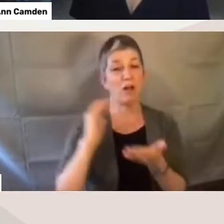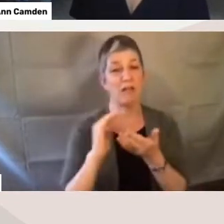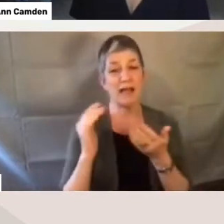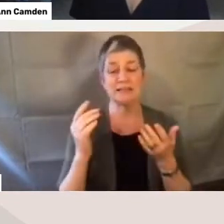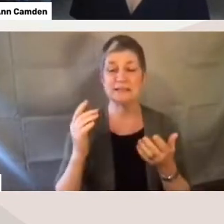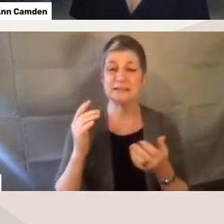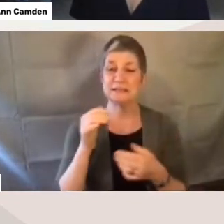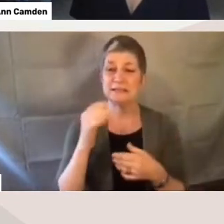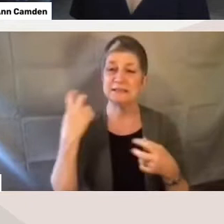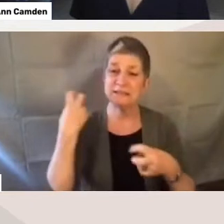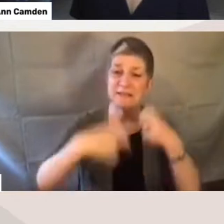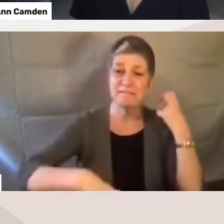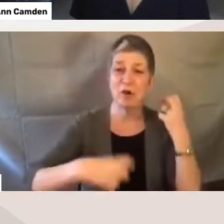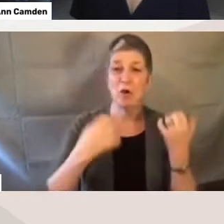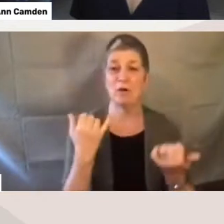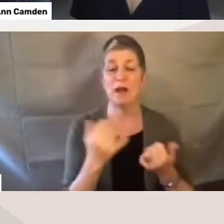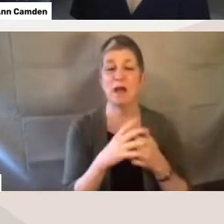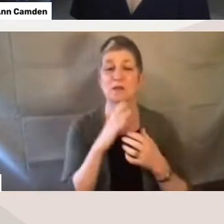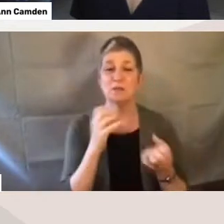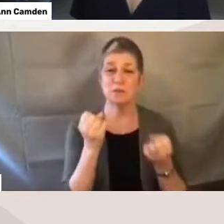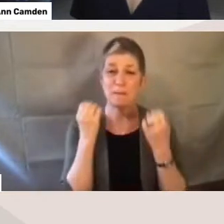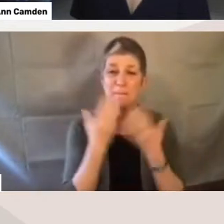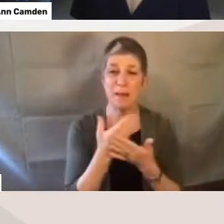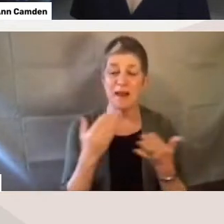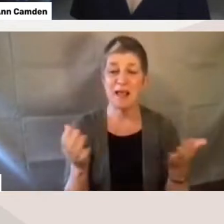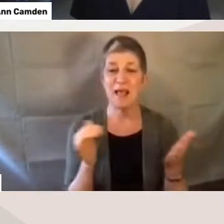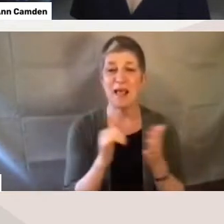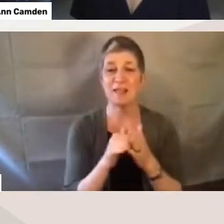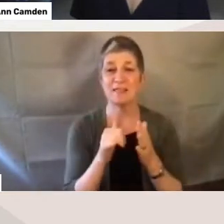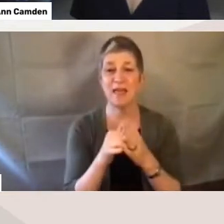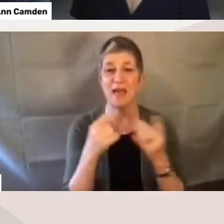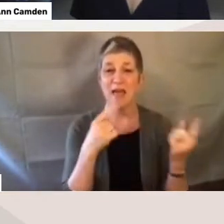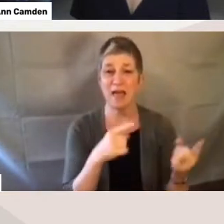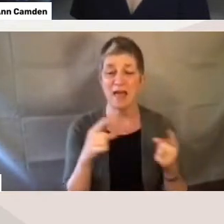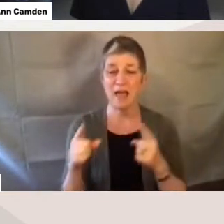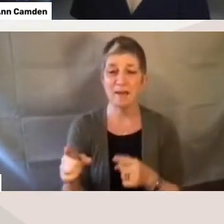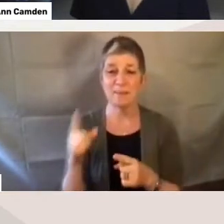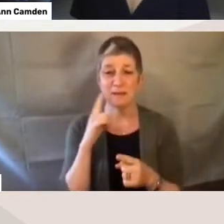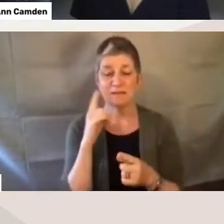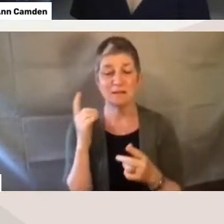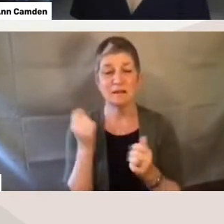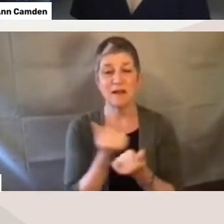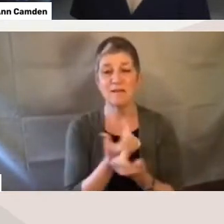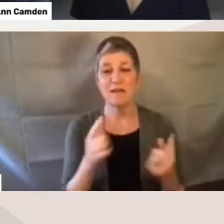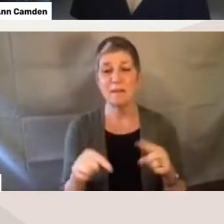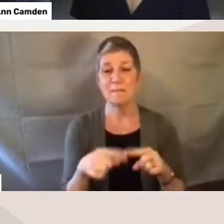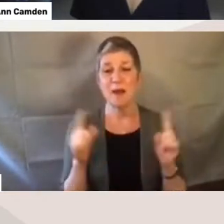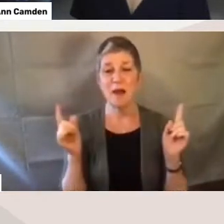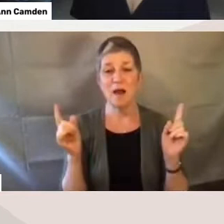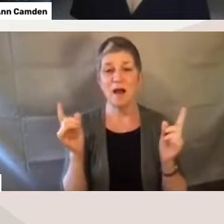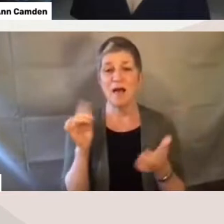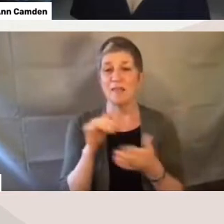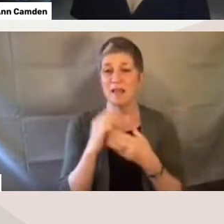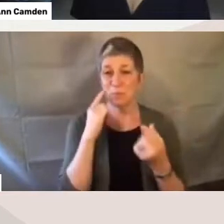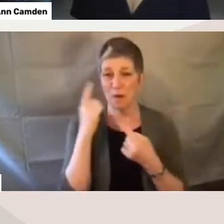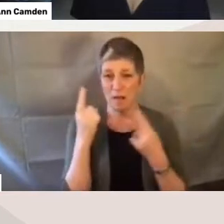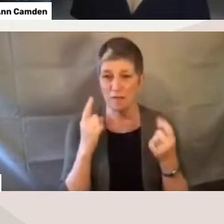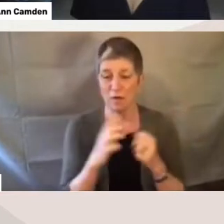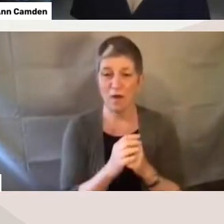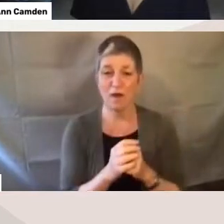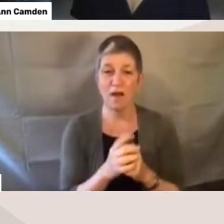were, and there's so many things to combat all the side effects and everything. But that's what I thought. I